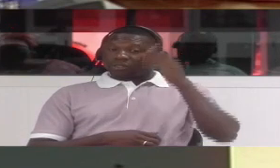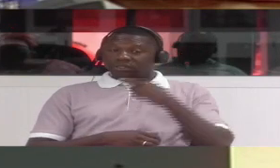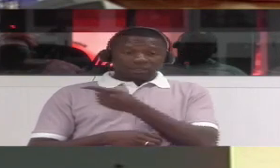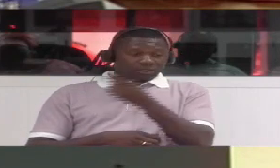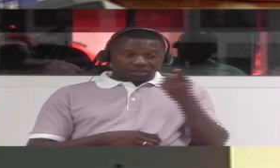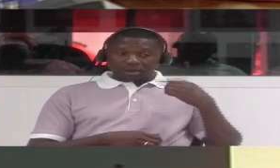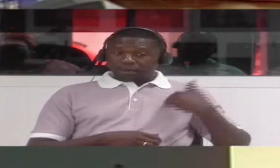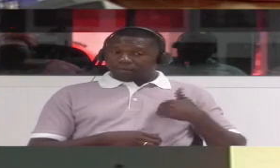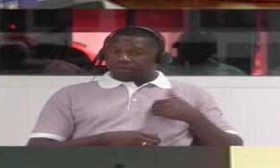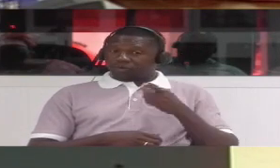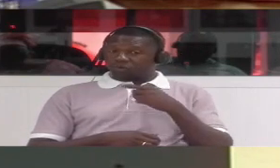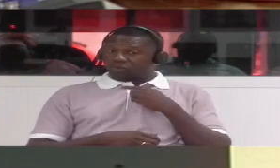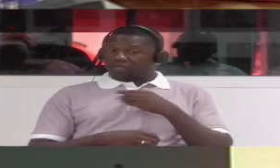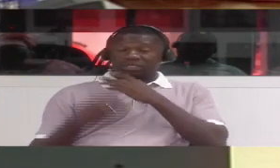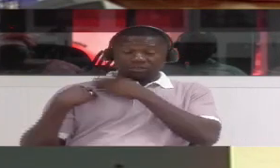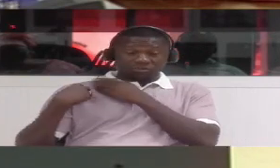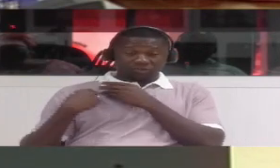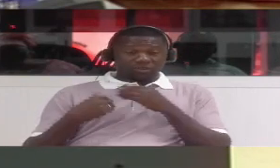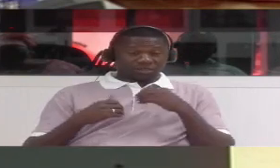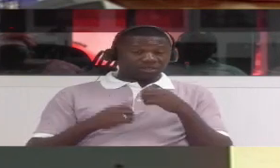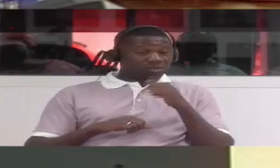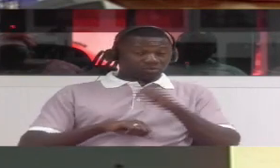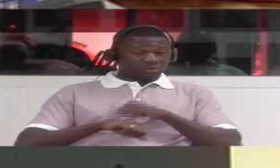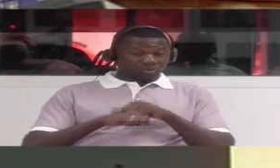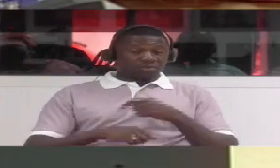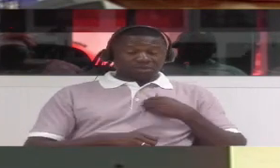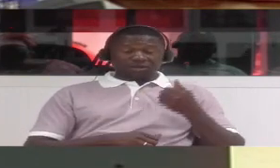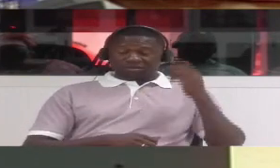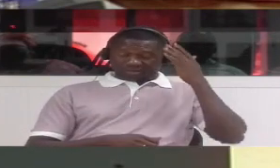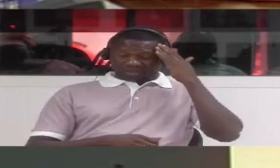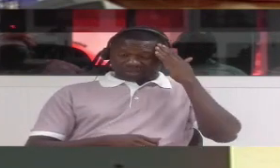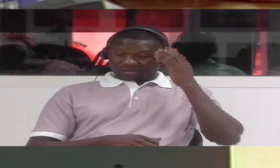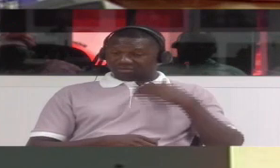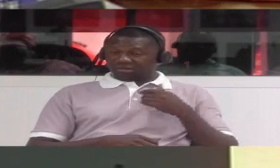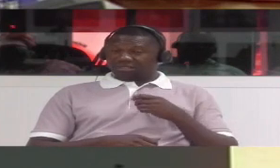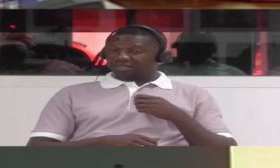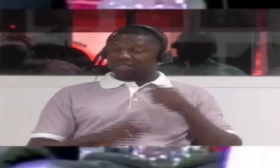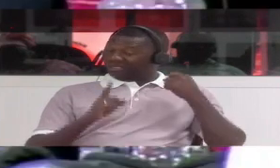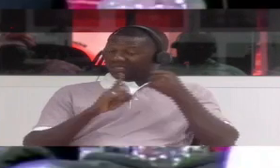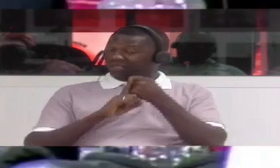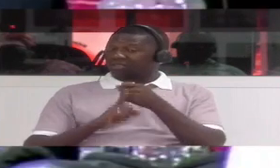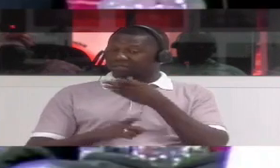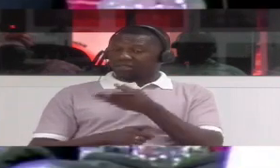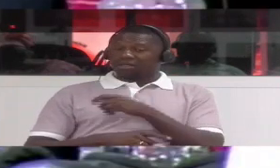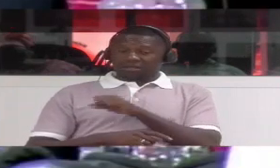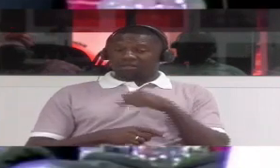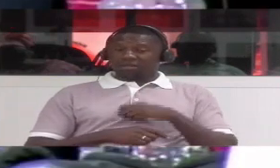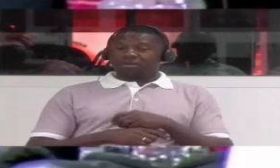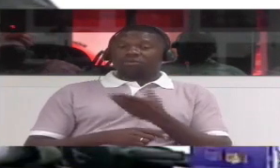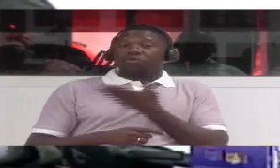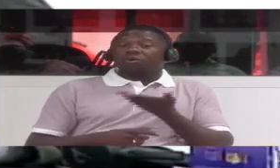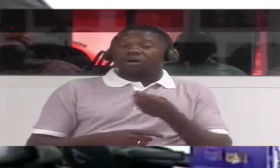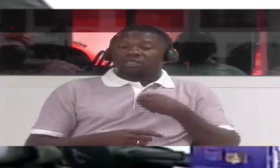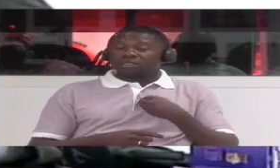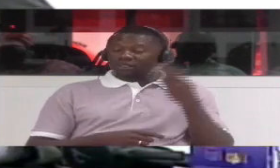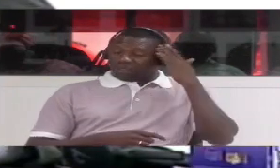were in charge of this process, I felt that I was in terrible danger. And, of course, why I was in danger, because Tumbul had always